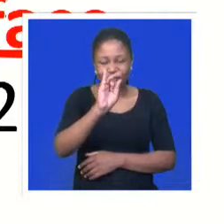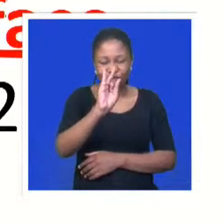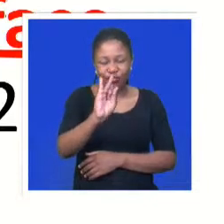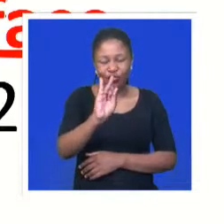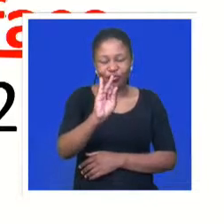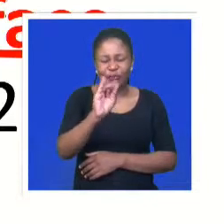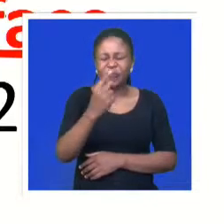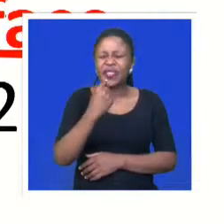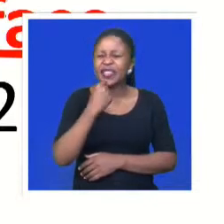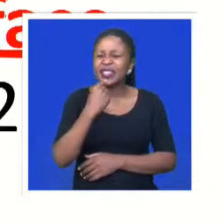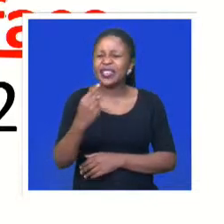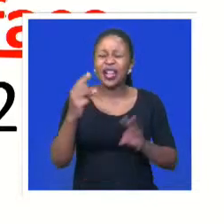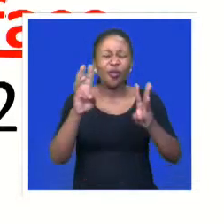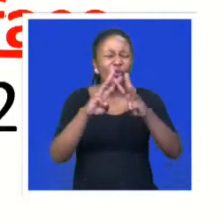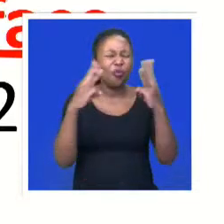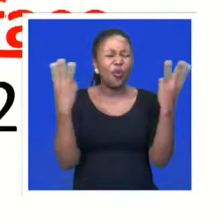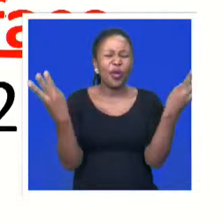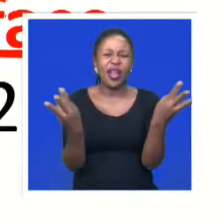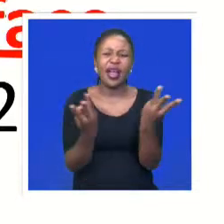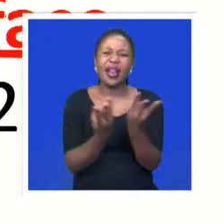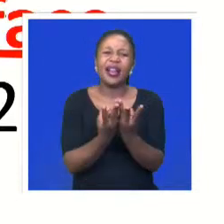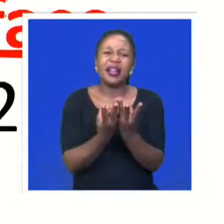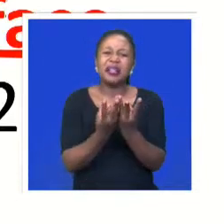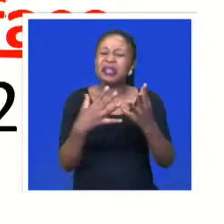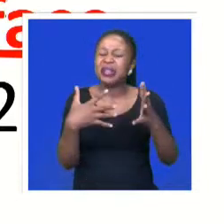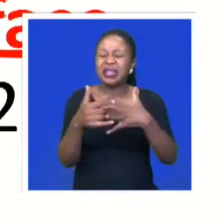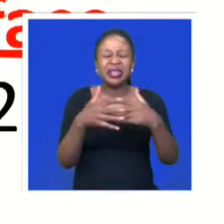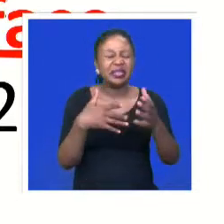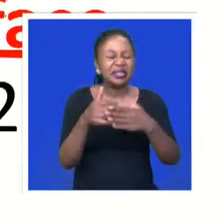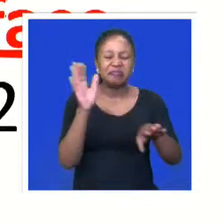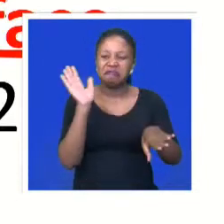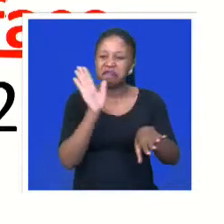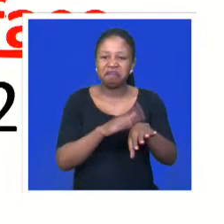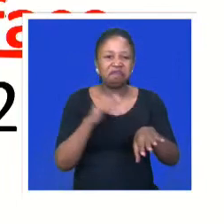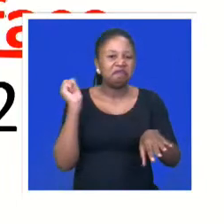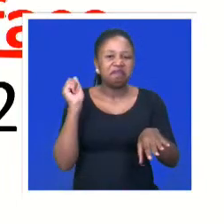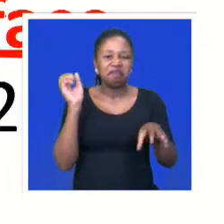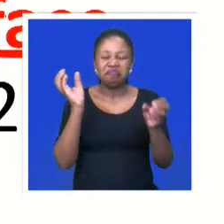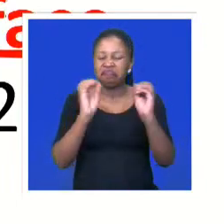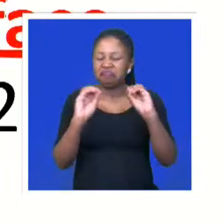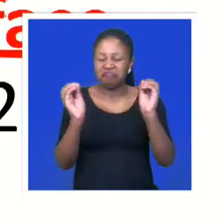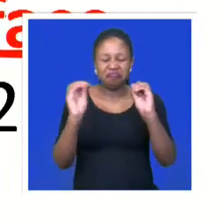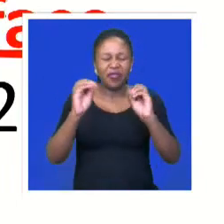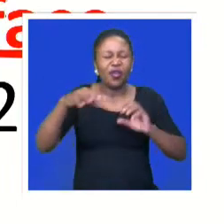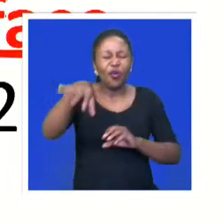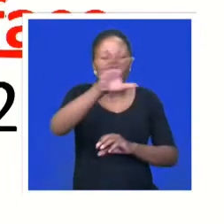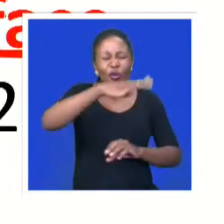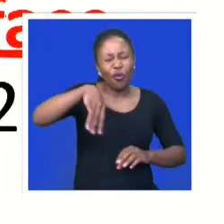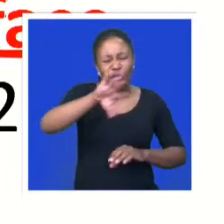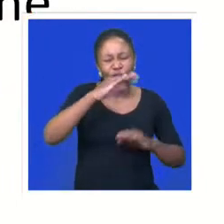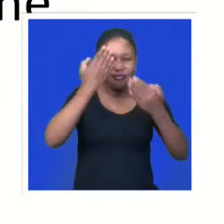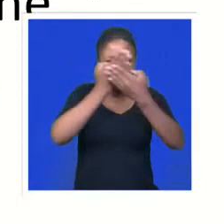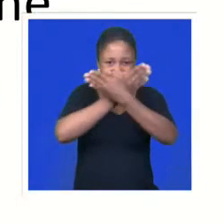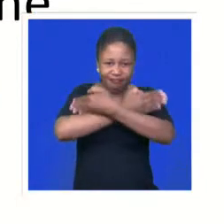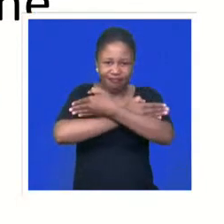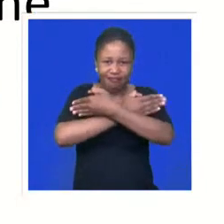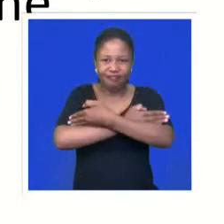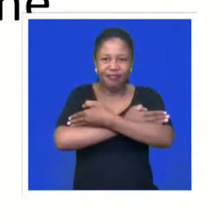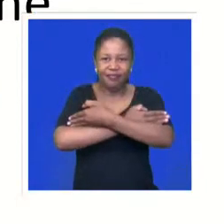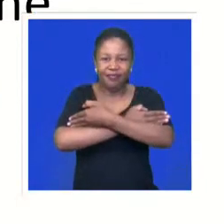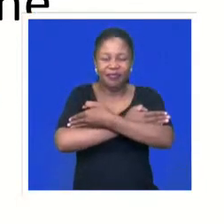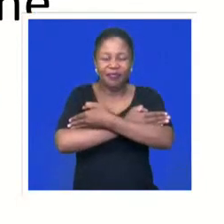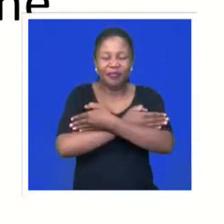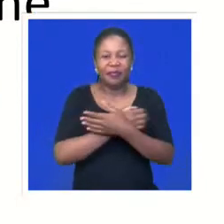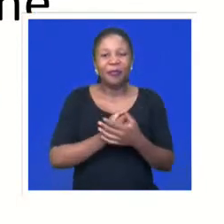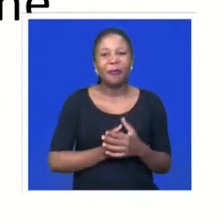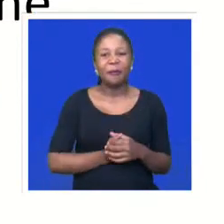form, it was void, and darkness was upon the face of the deep.